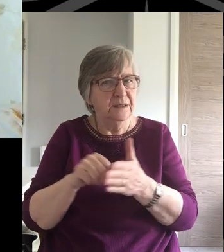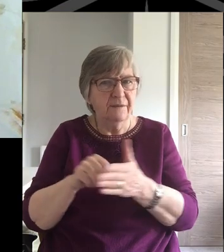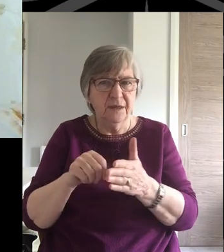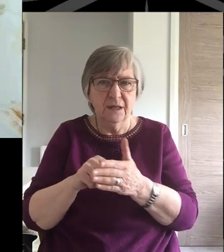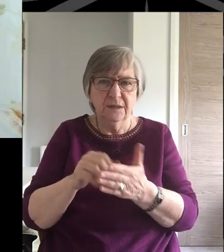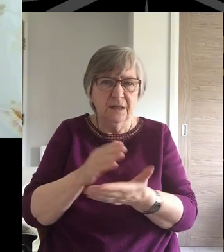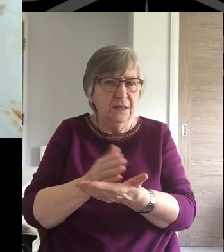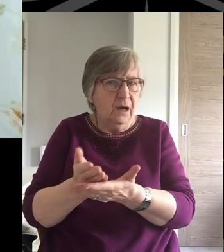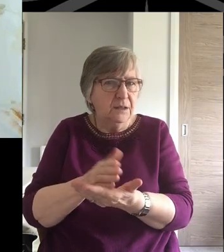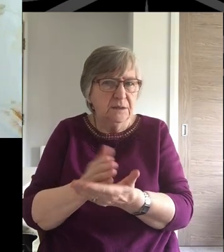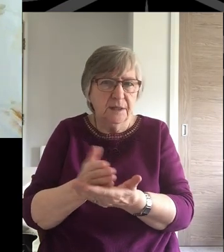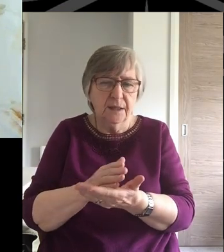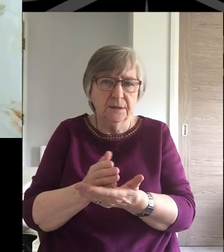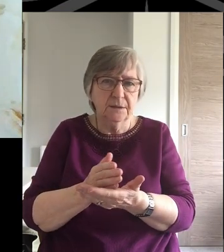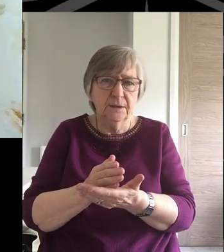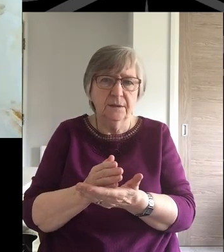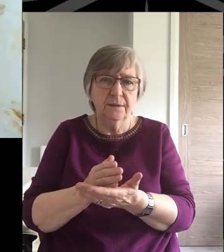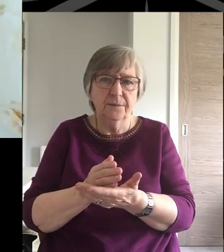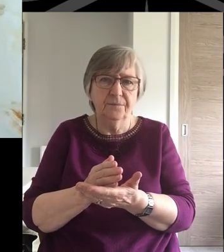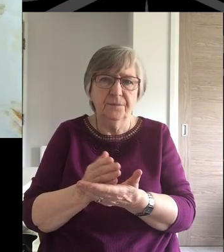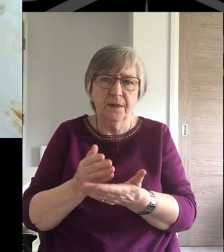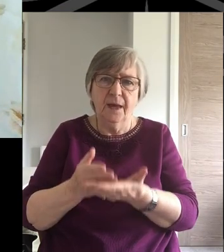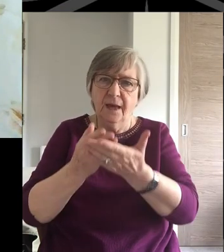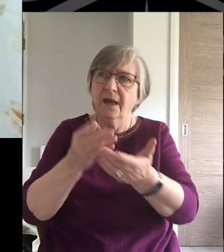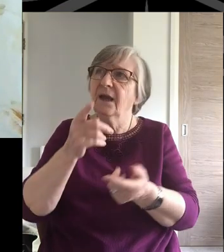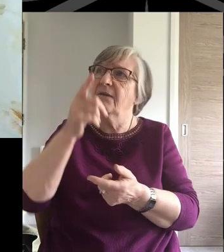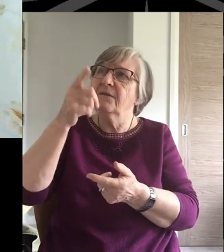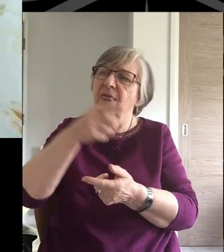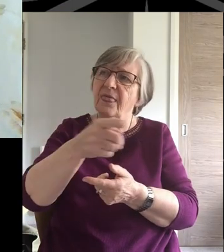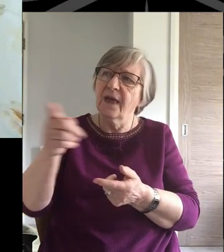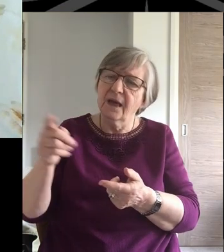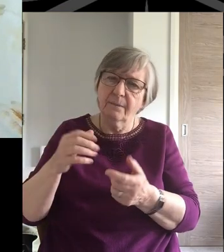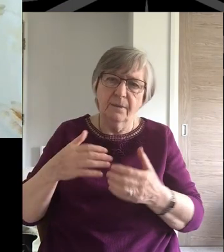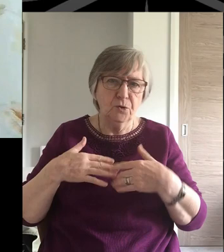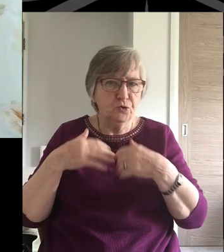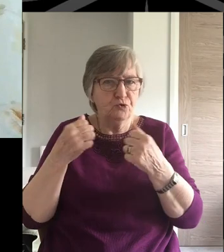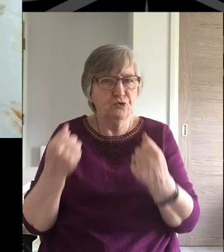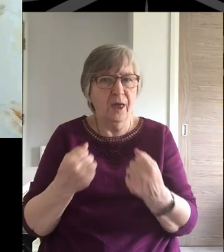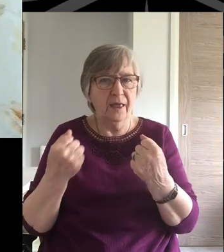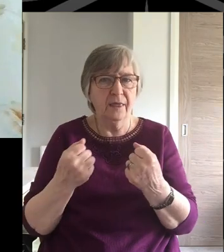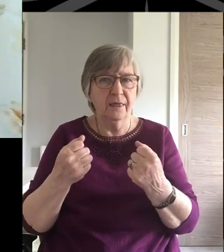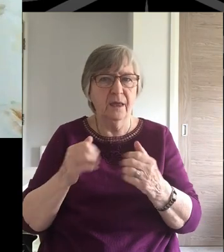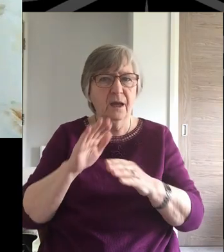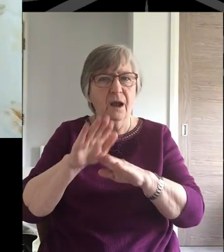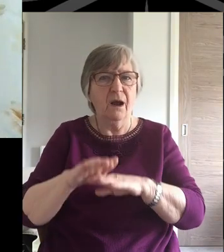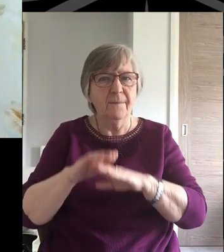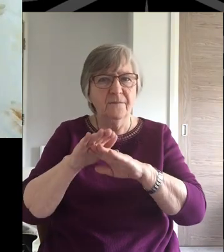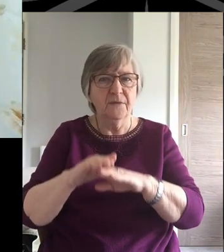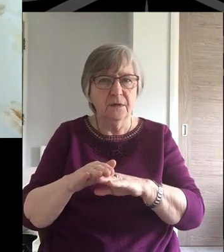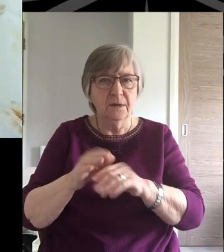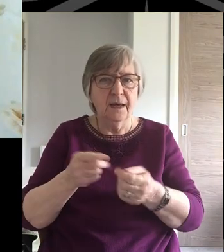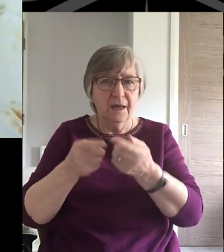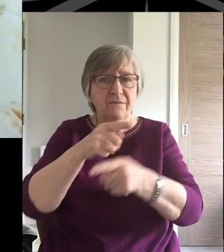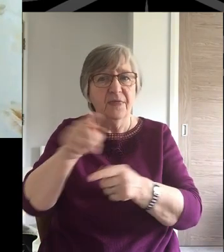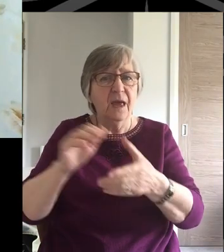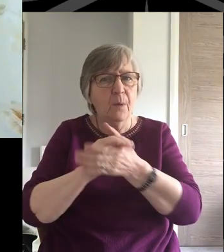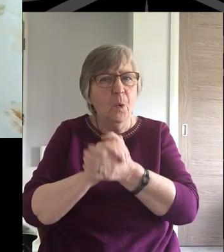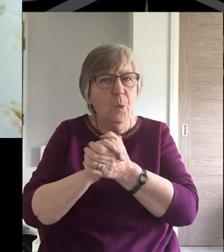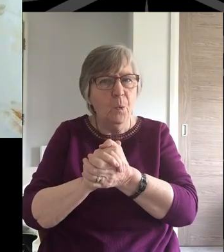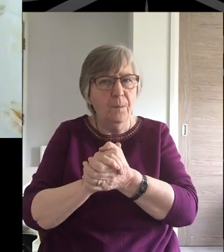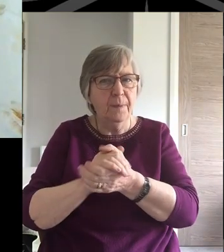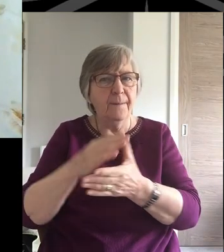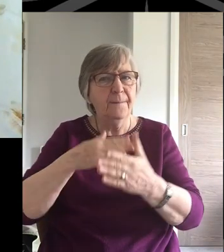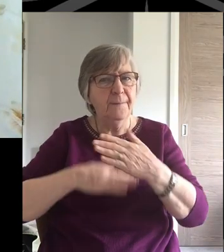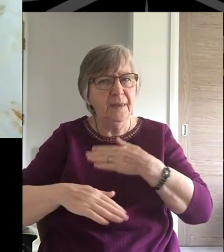and uncertainty. Give them strength and comfort. Give them hope and patience